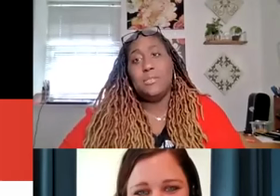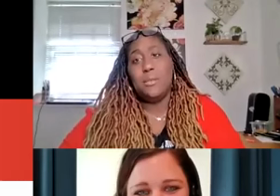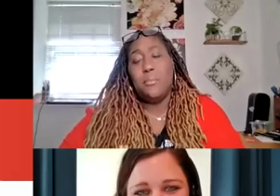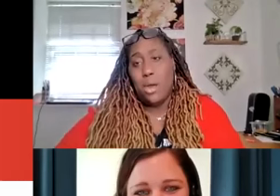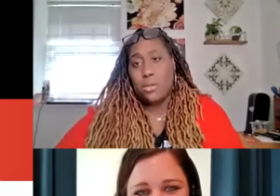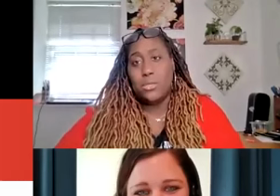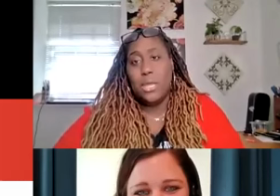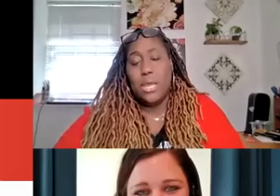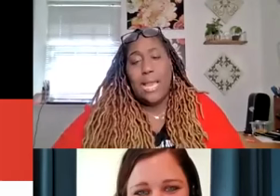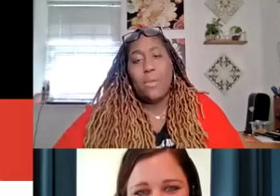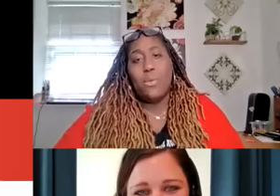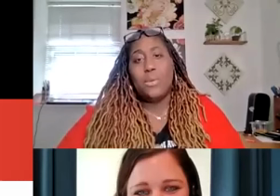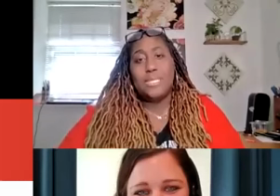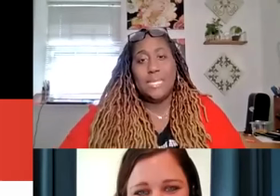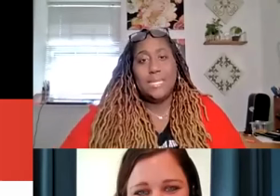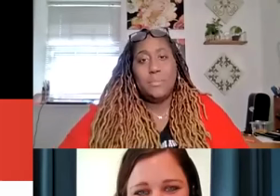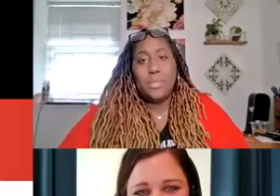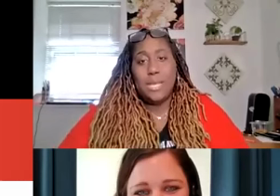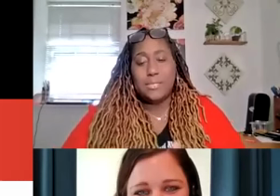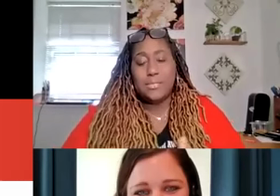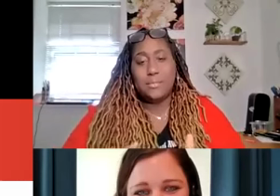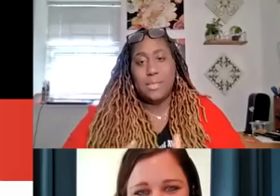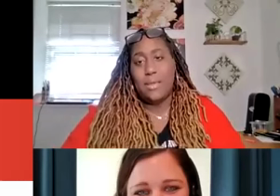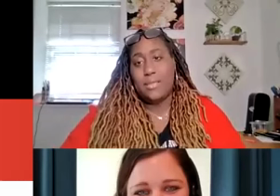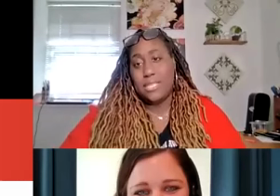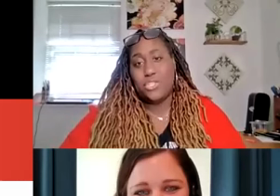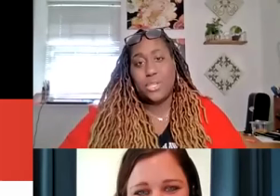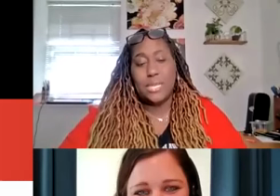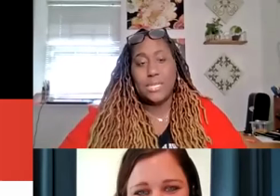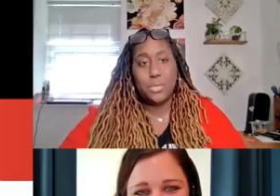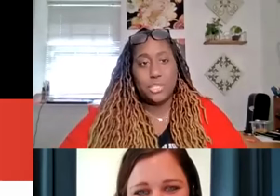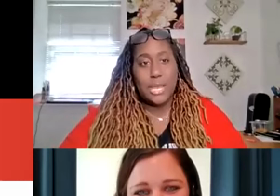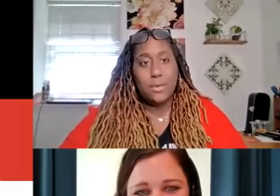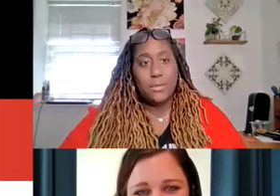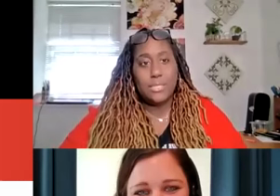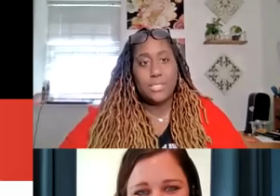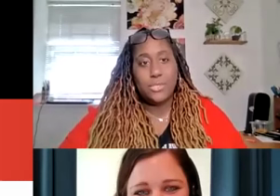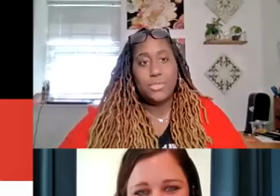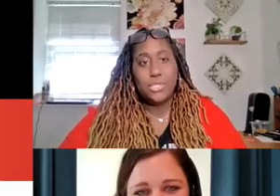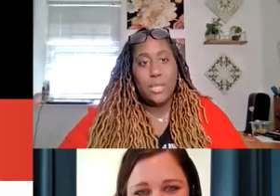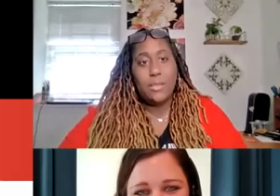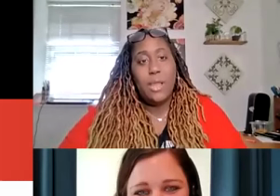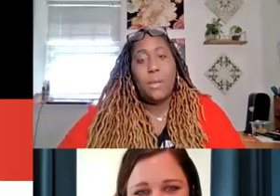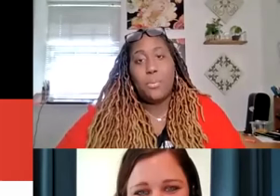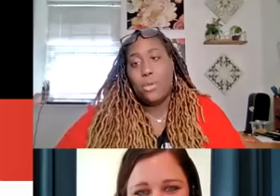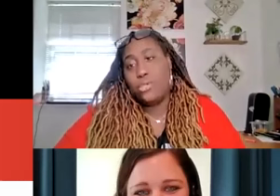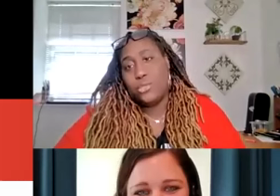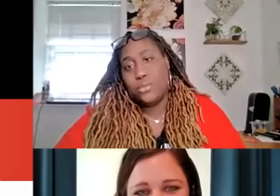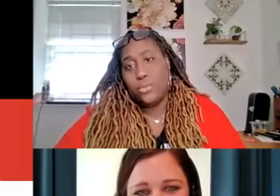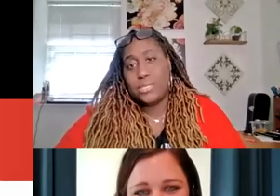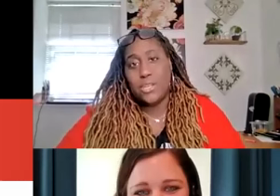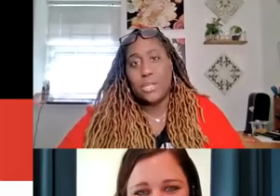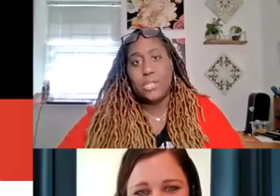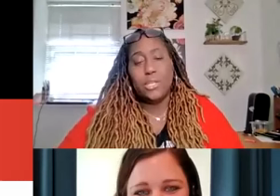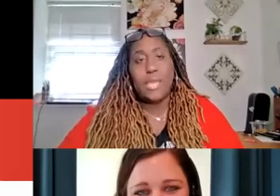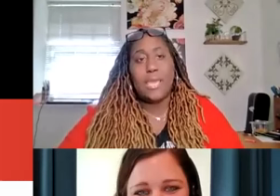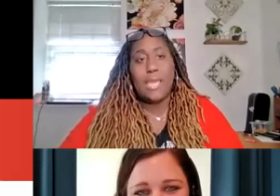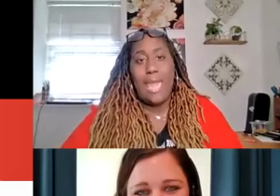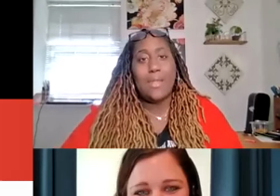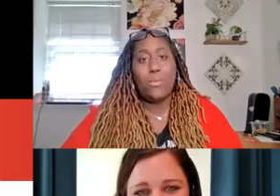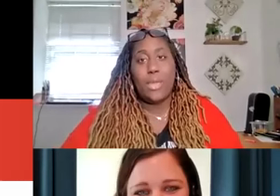incentive model. And what we did, because the district has pushed out its 2-gen approach, we